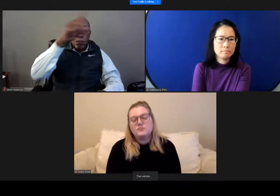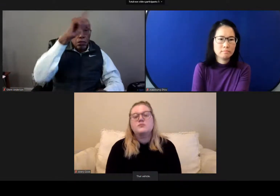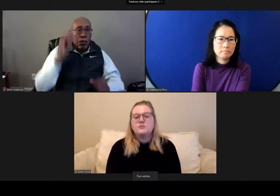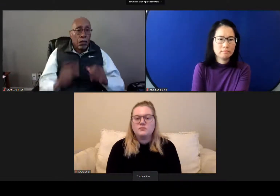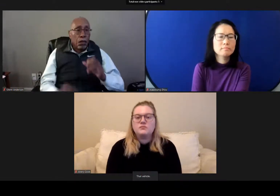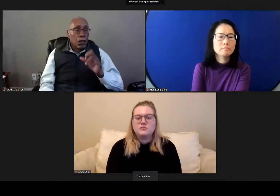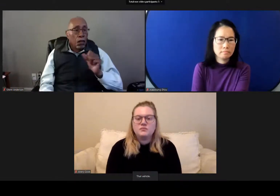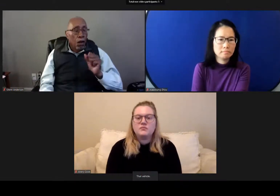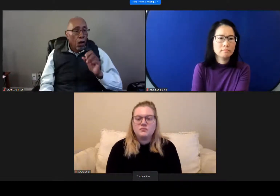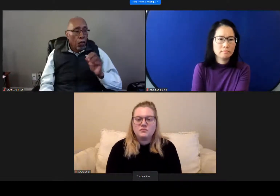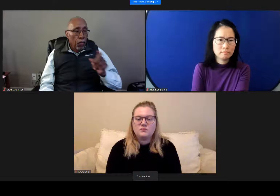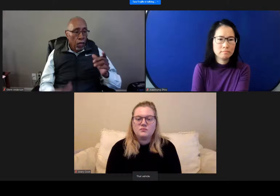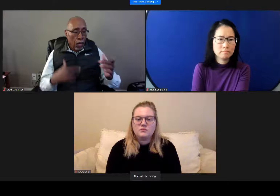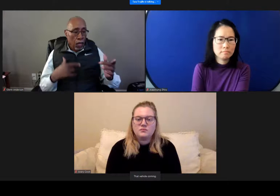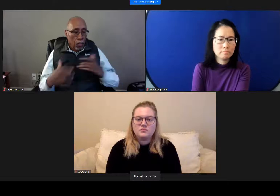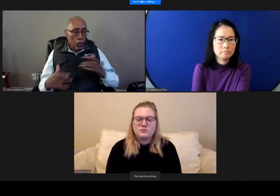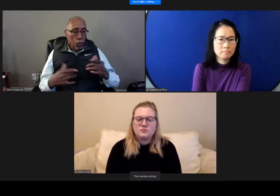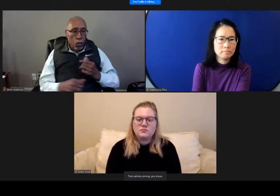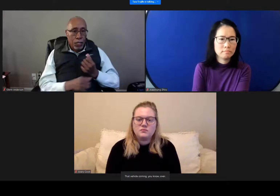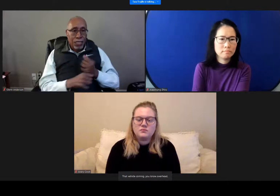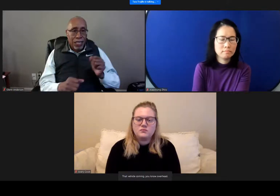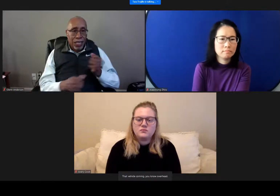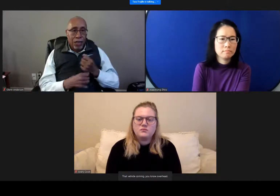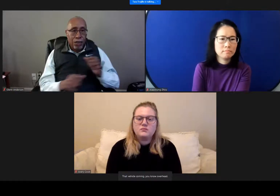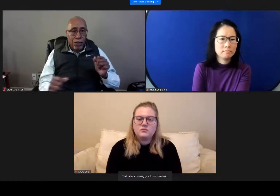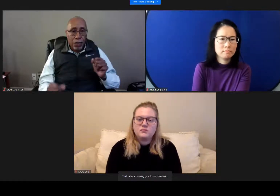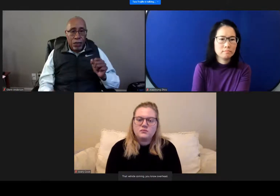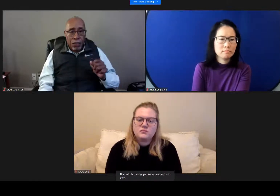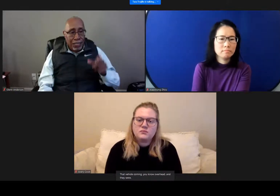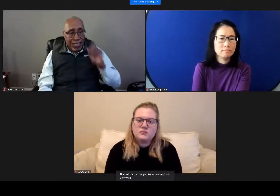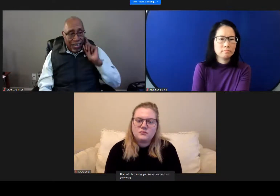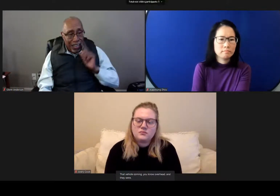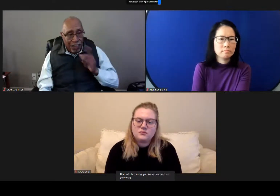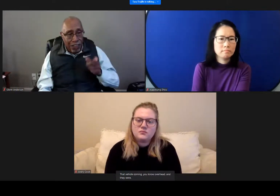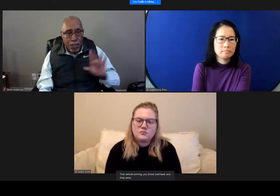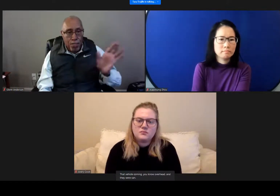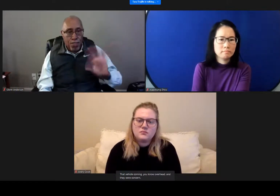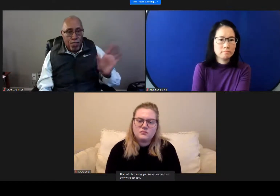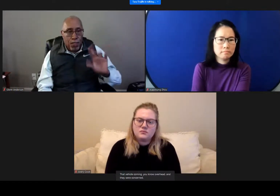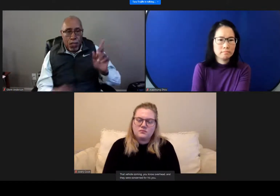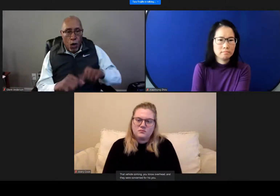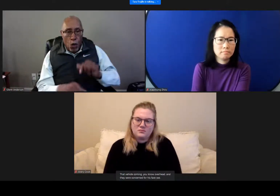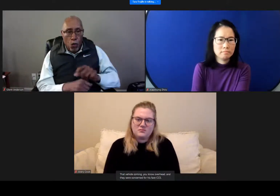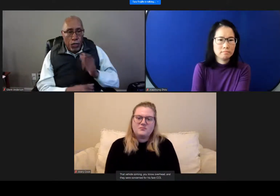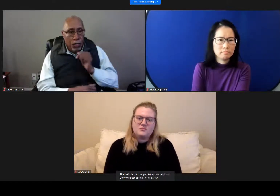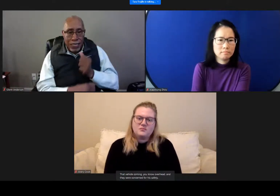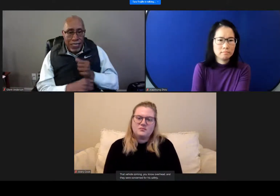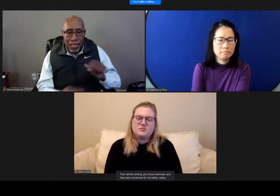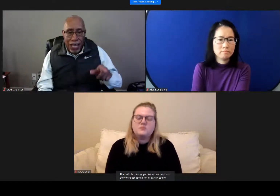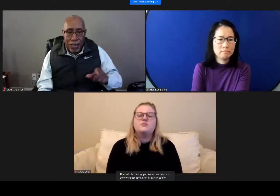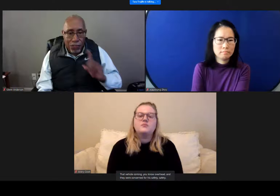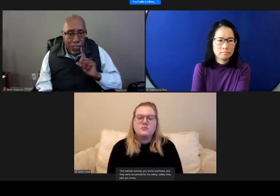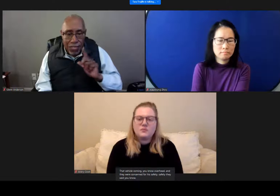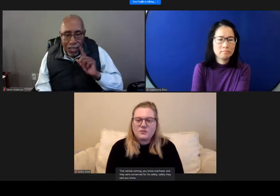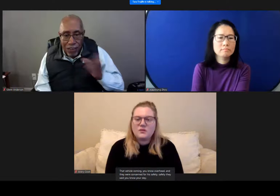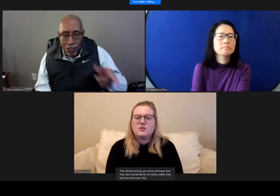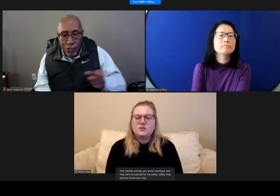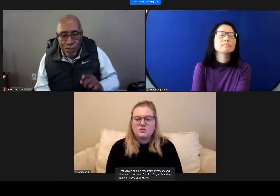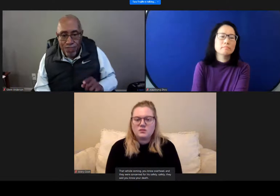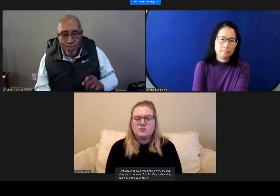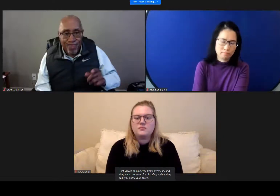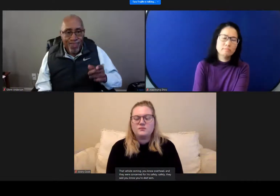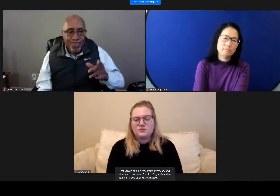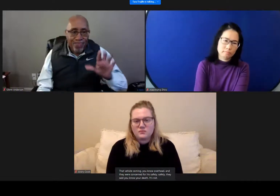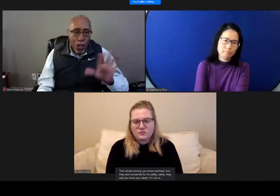vehicle coming, you know, overhead, and they were concerned for his safety. They said, you know, you're deaf,